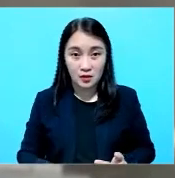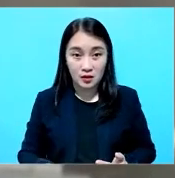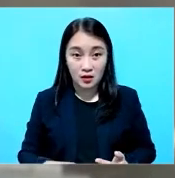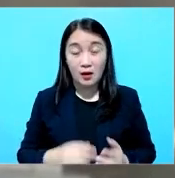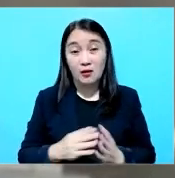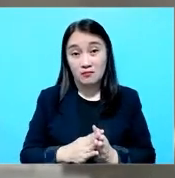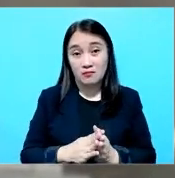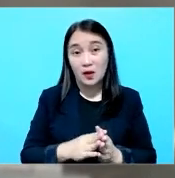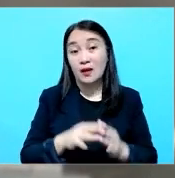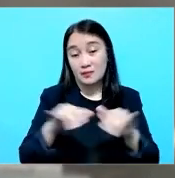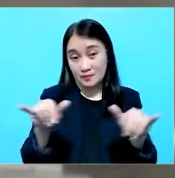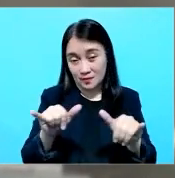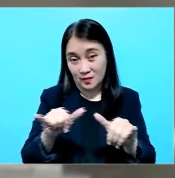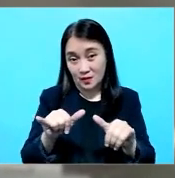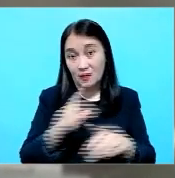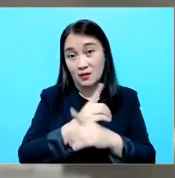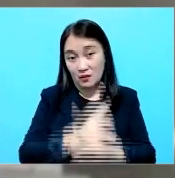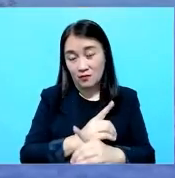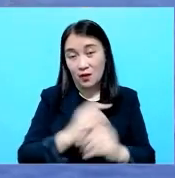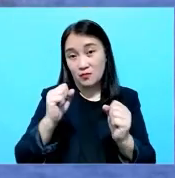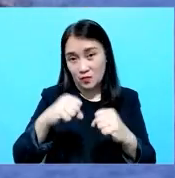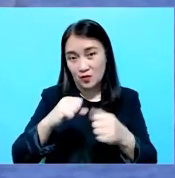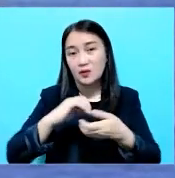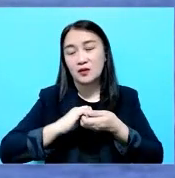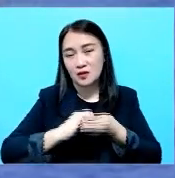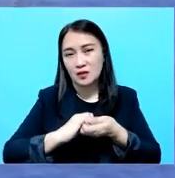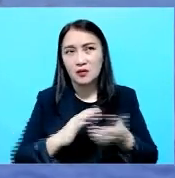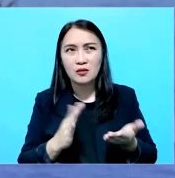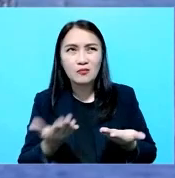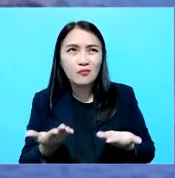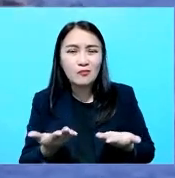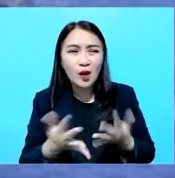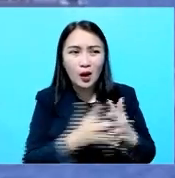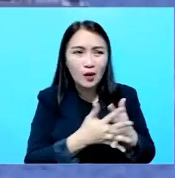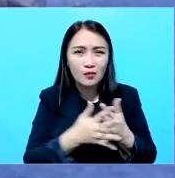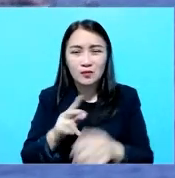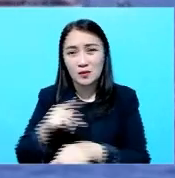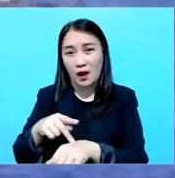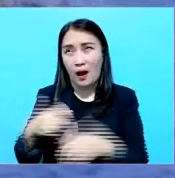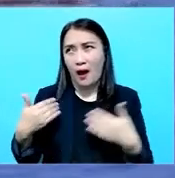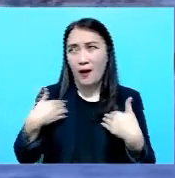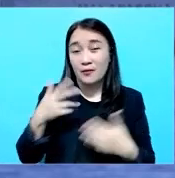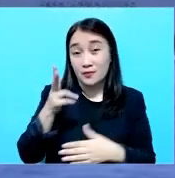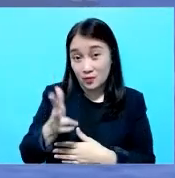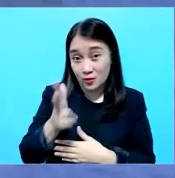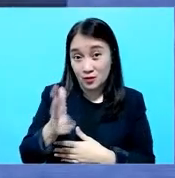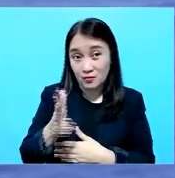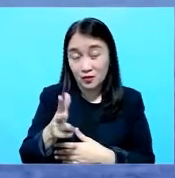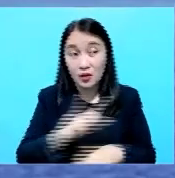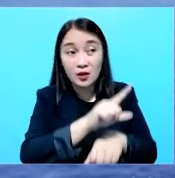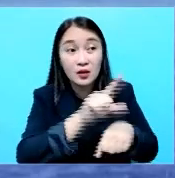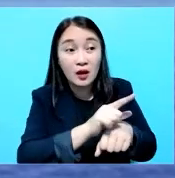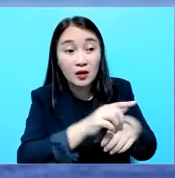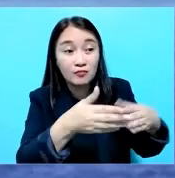not involve gray zone operation. Meron pa kasing mga more than 30 unoccupied land features within the Clayan Island group